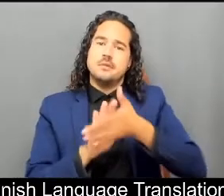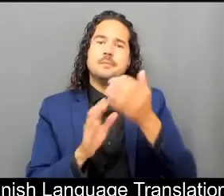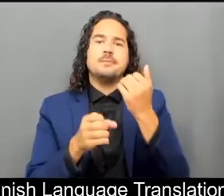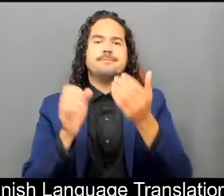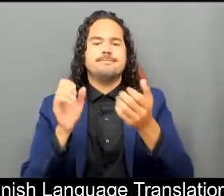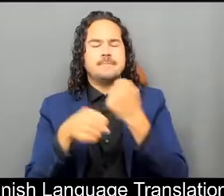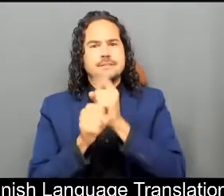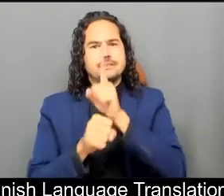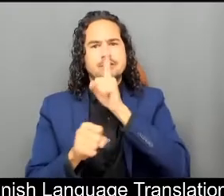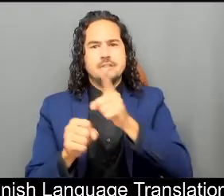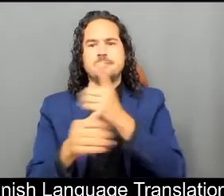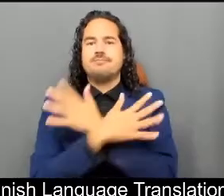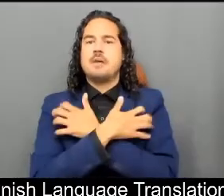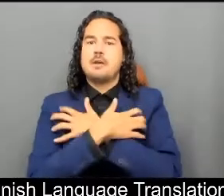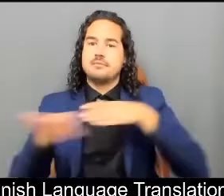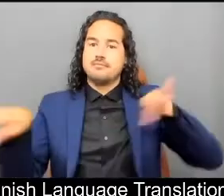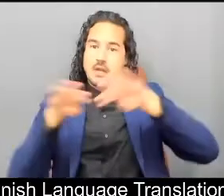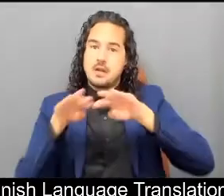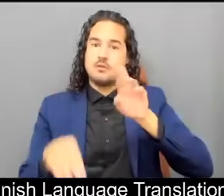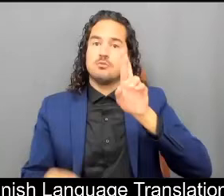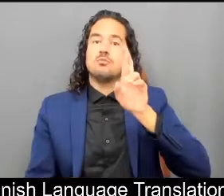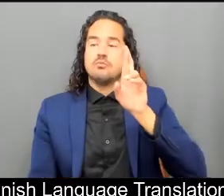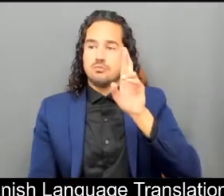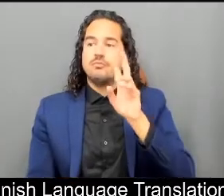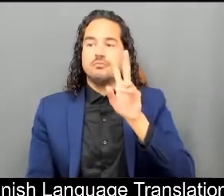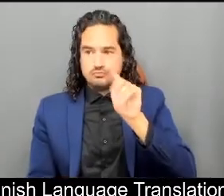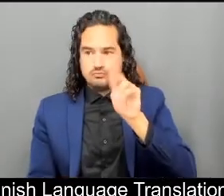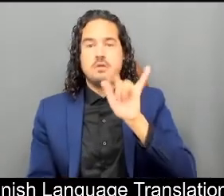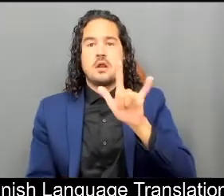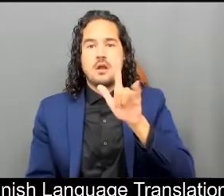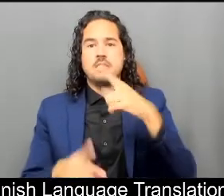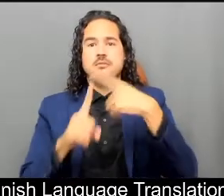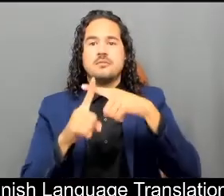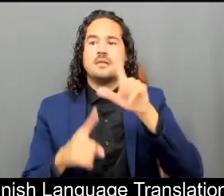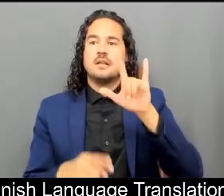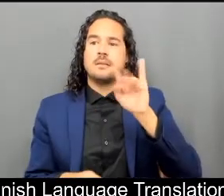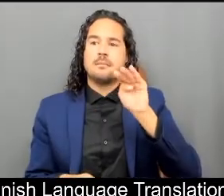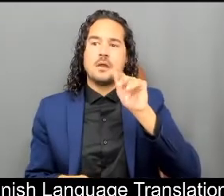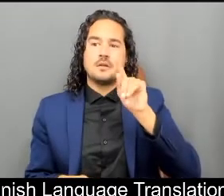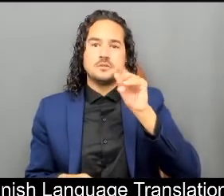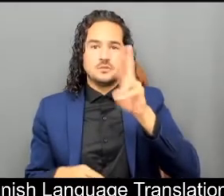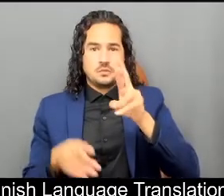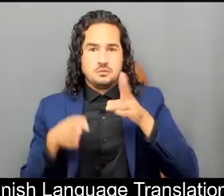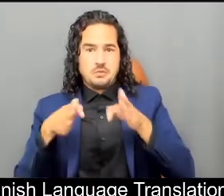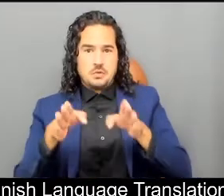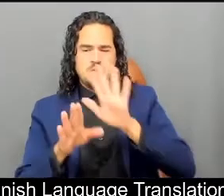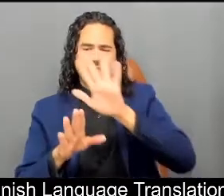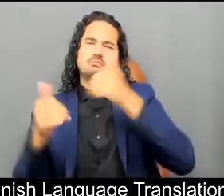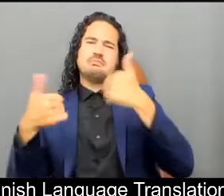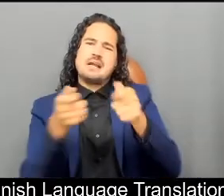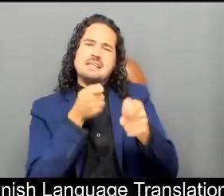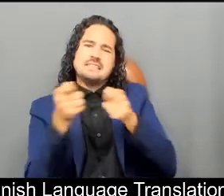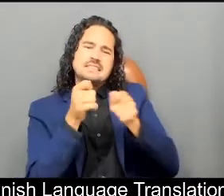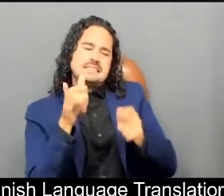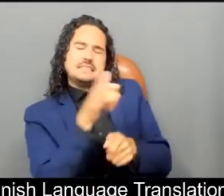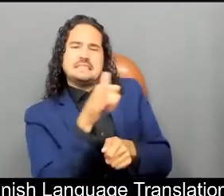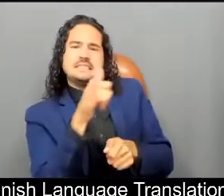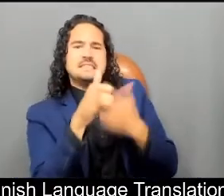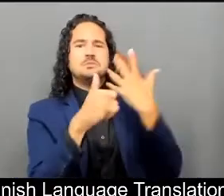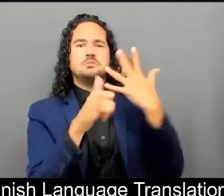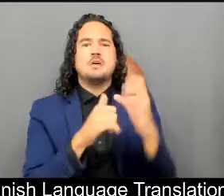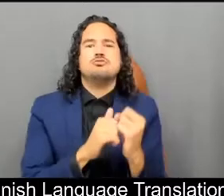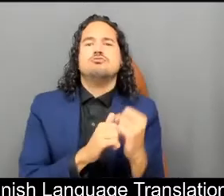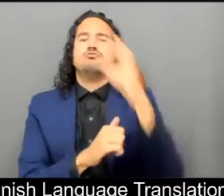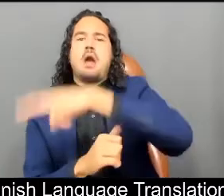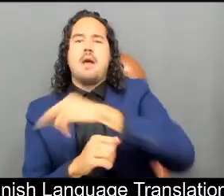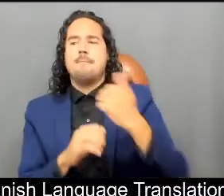our containment line. One of the big reports there from night shift, and it continues to be a concern and hazard for our day